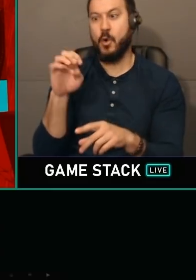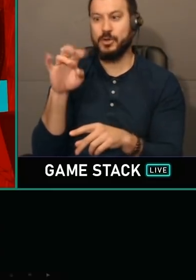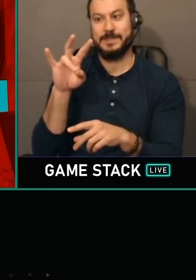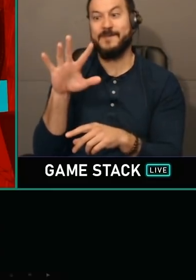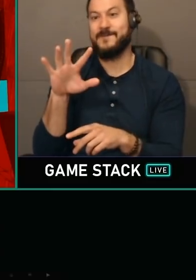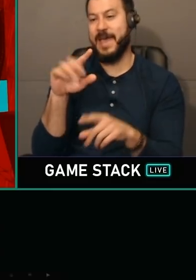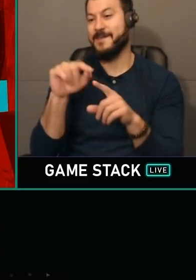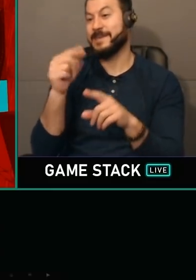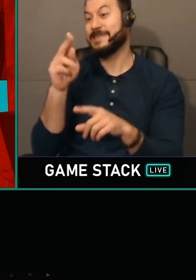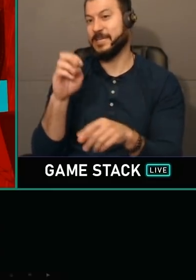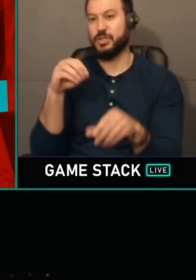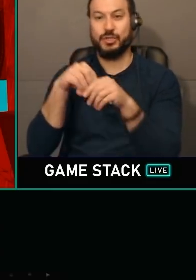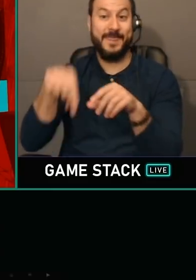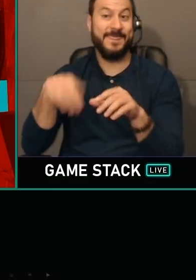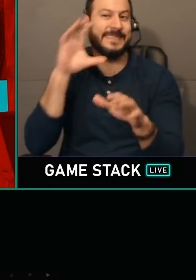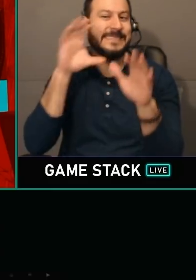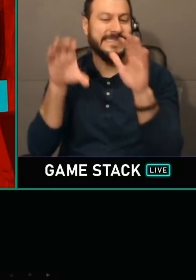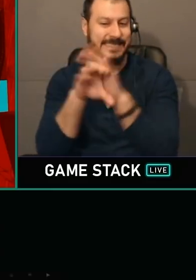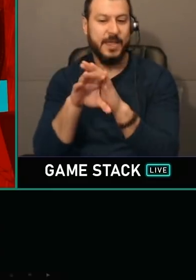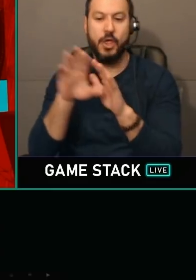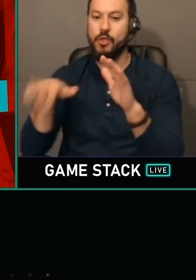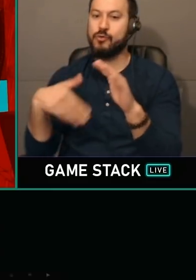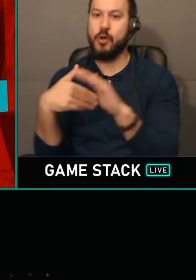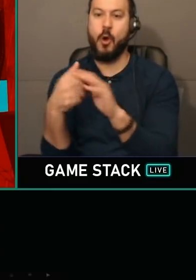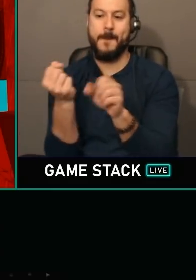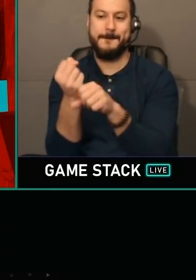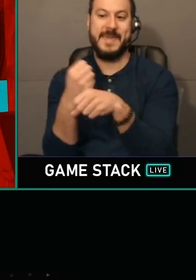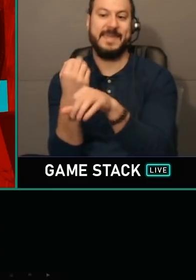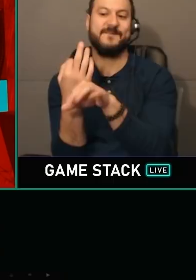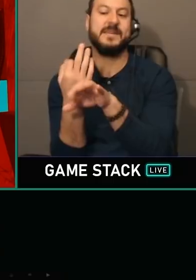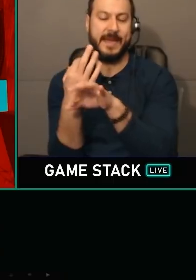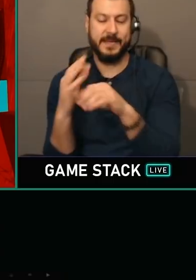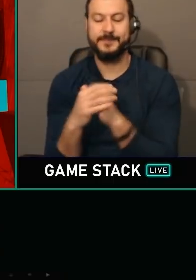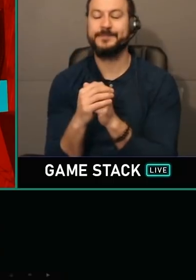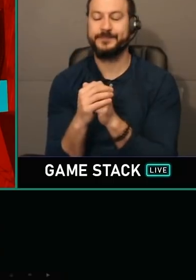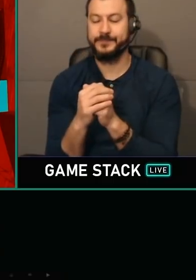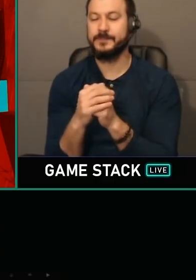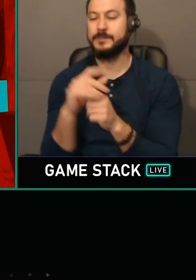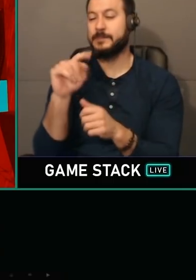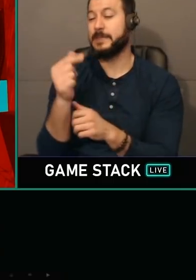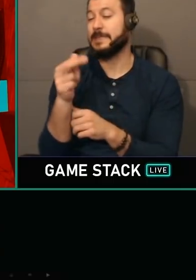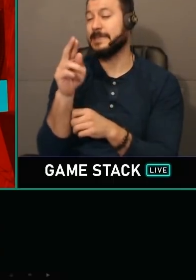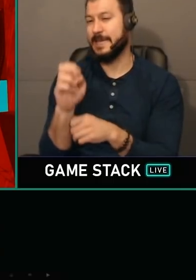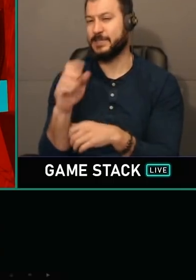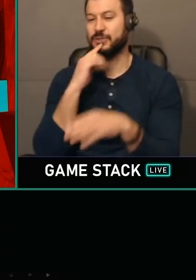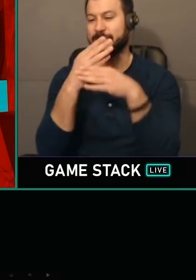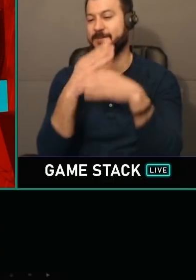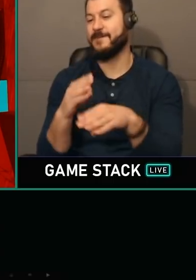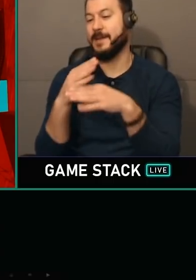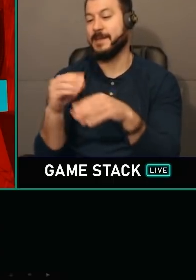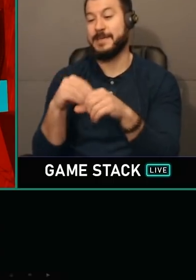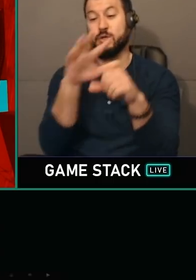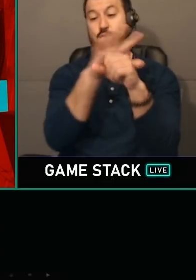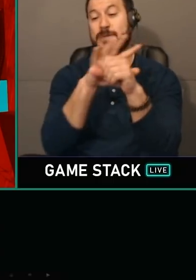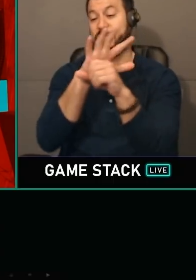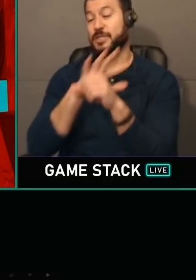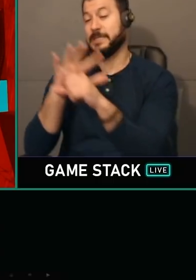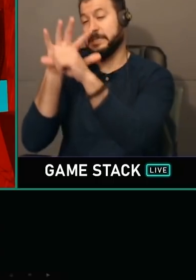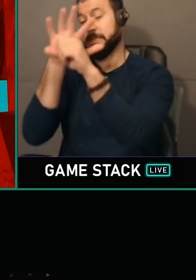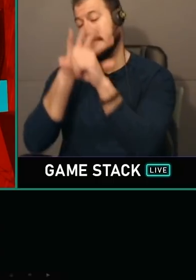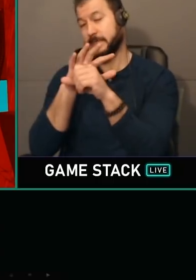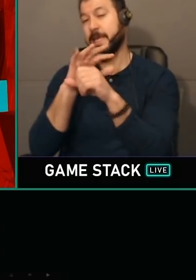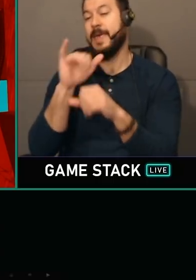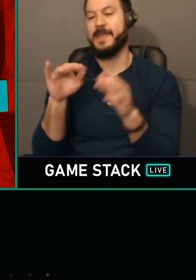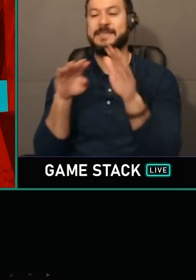textures in this scene that are all producing feedback. The texture is divided into regions, and the